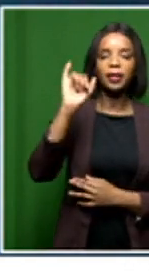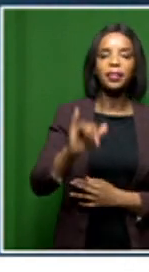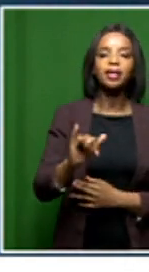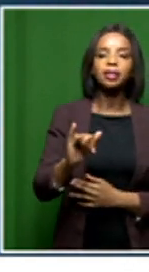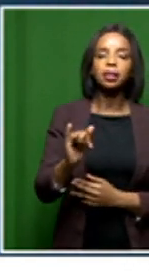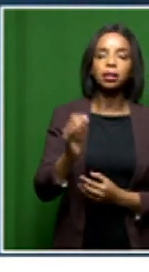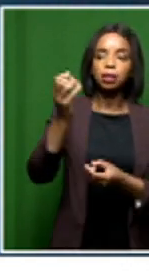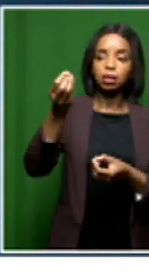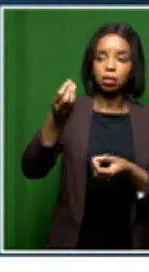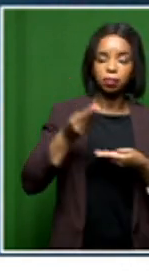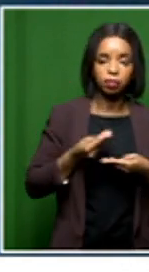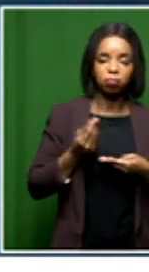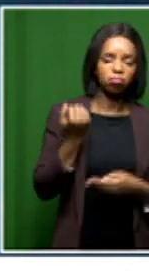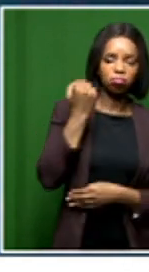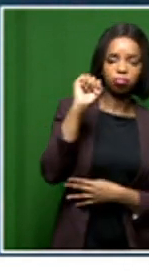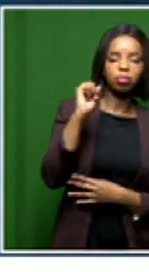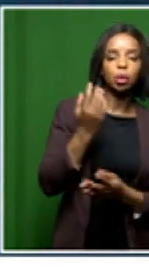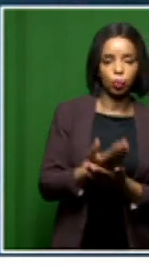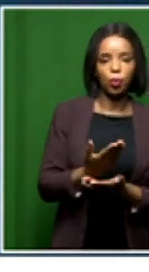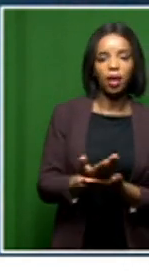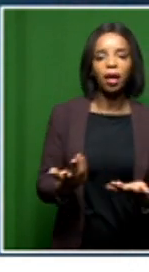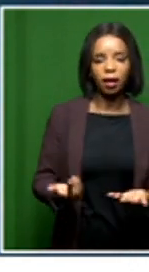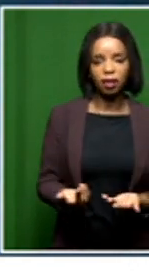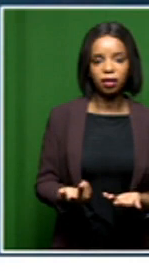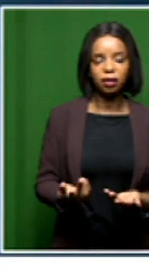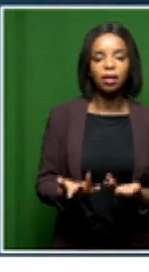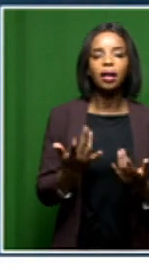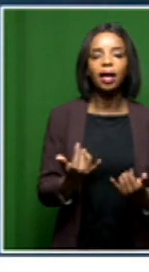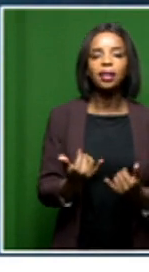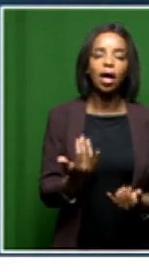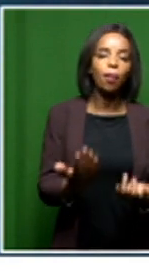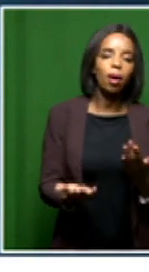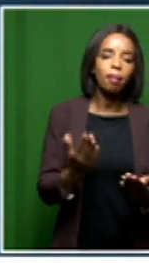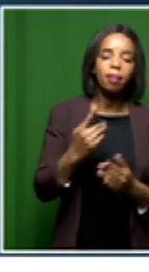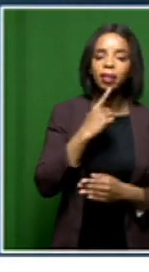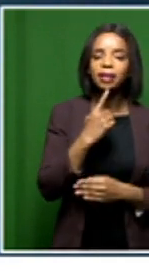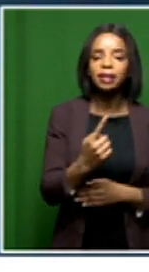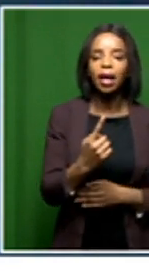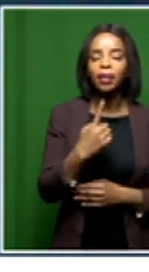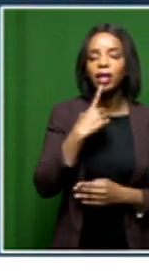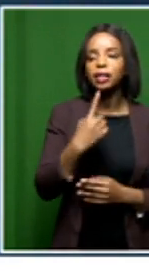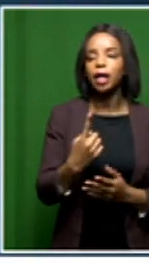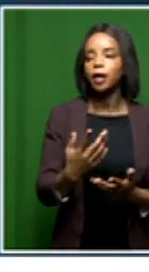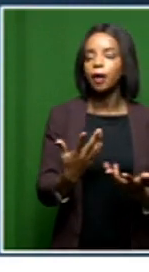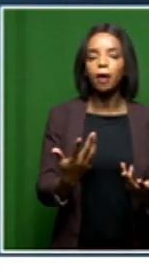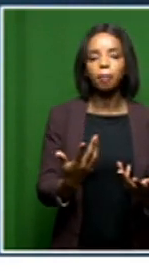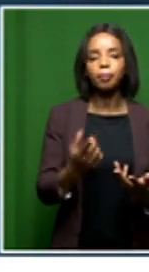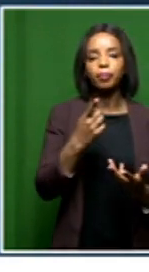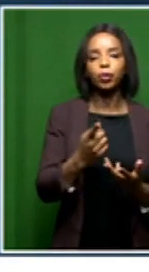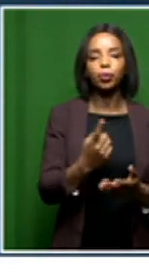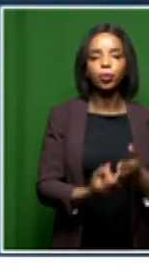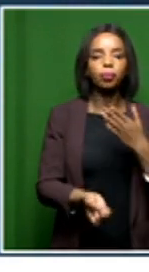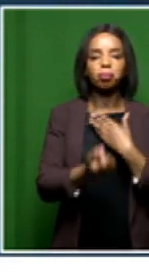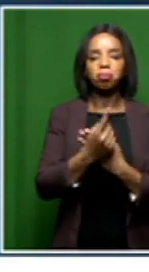that notification. So if you are able to compile all the necessary documents, let's say you happen to commit an infringement, and under